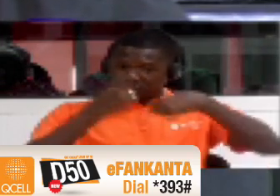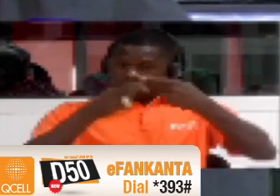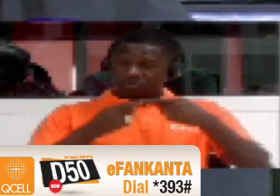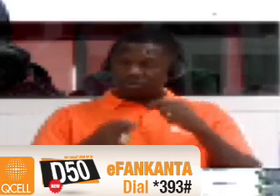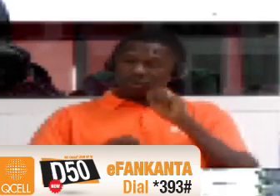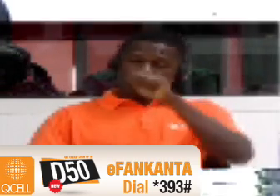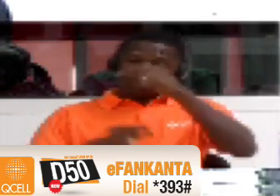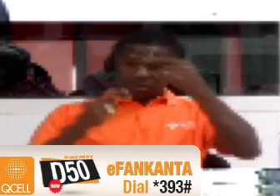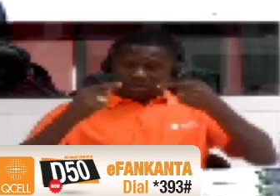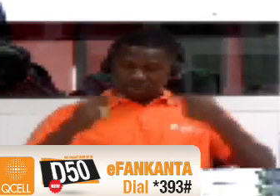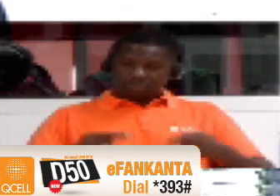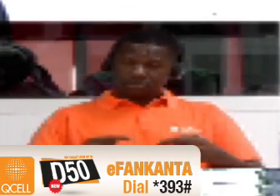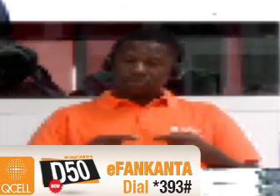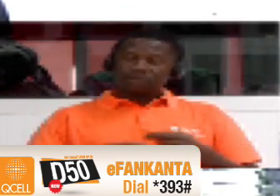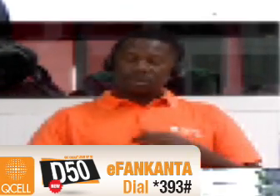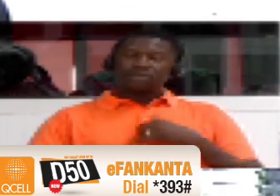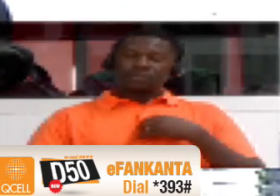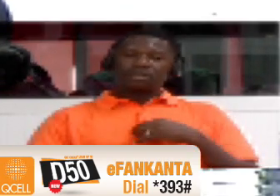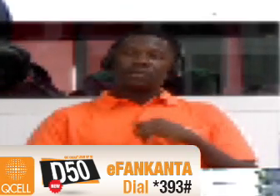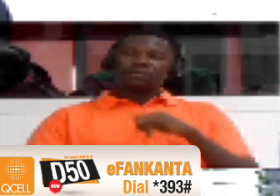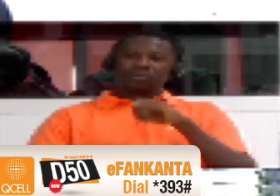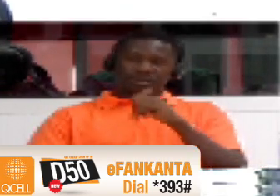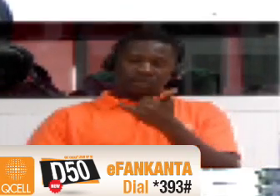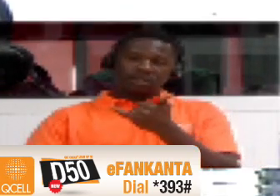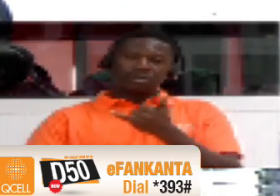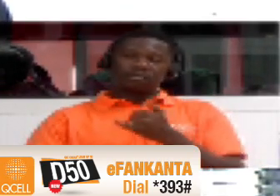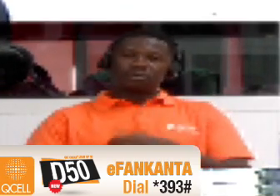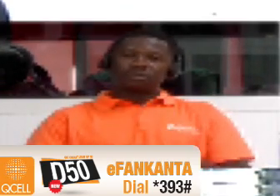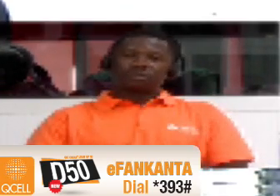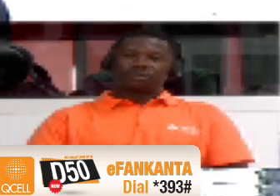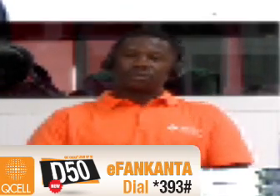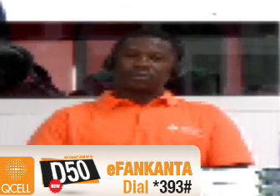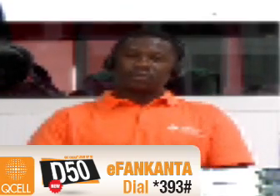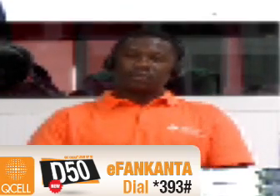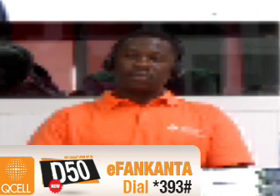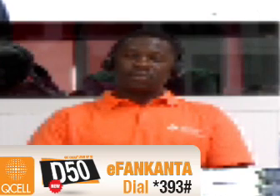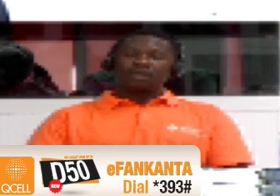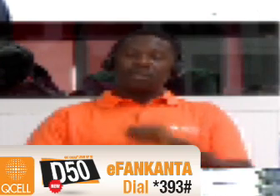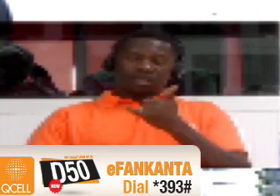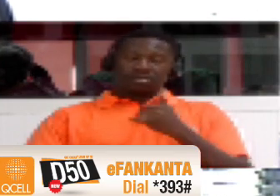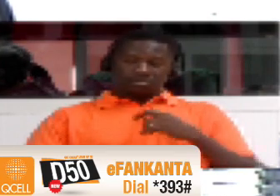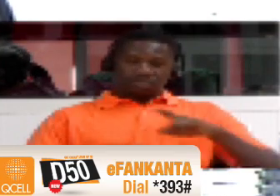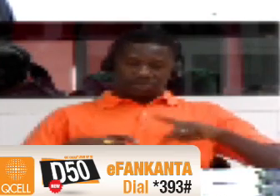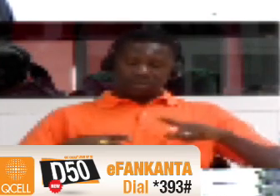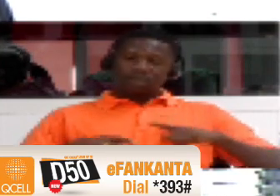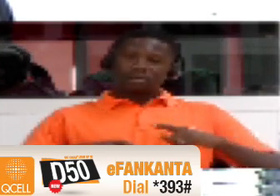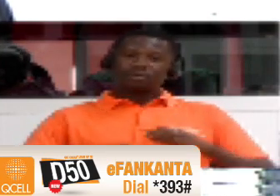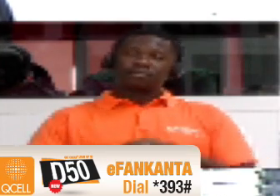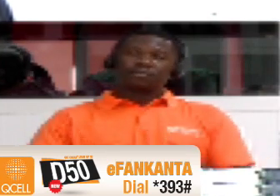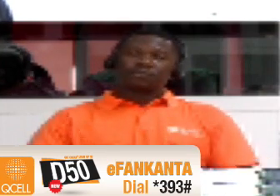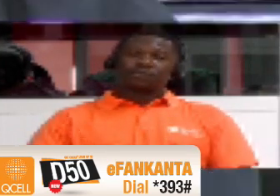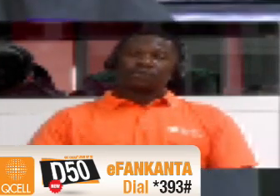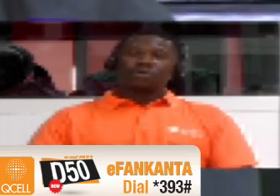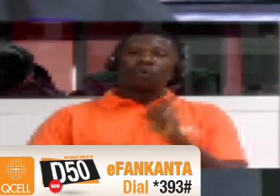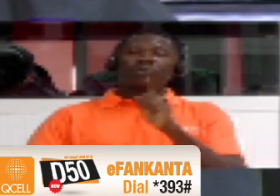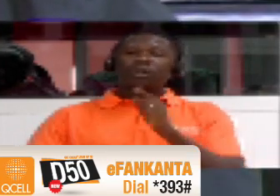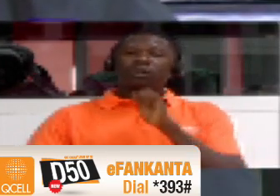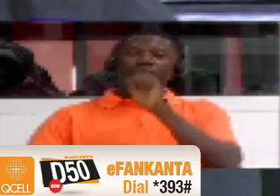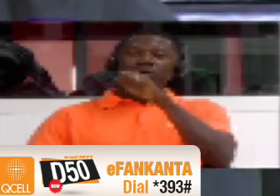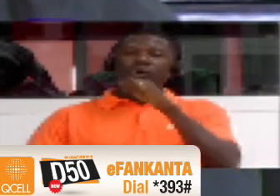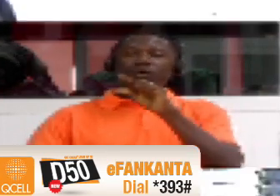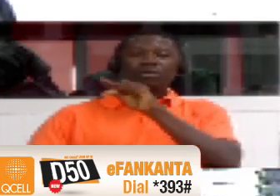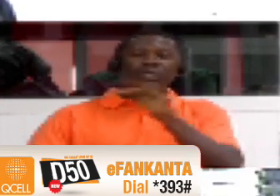testimony? Yes, I'm ready. Okay. What are your names?